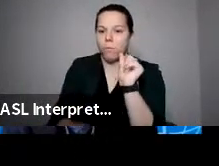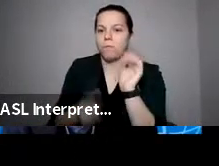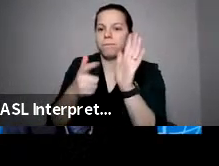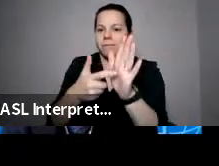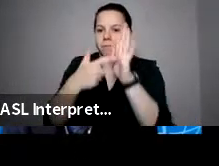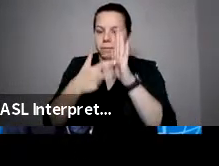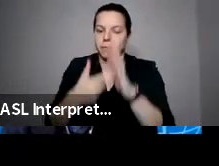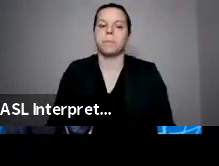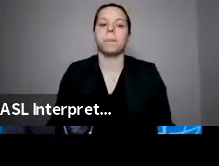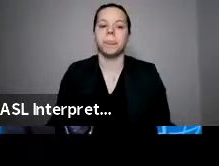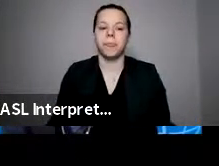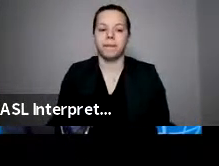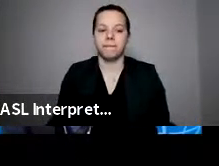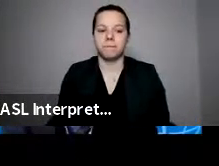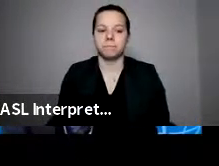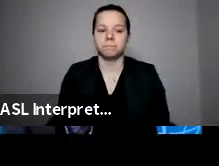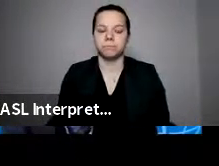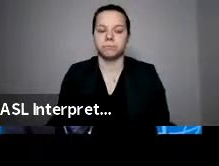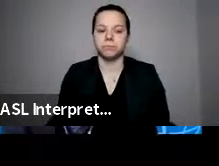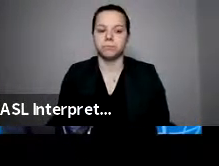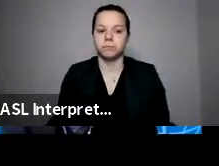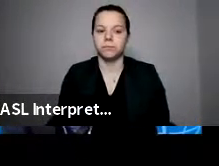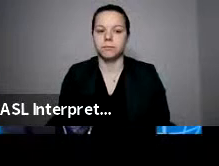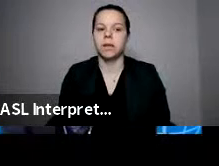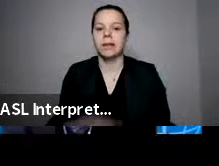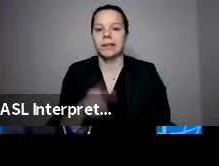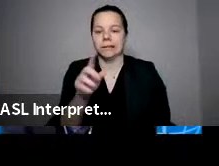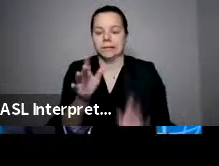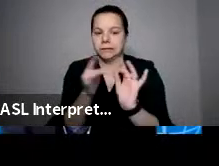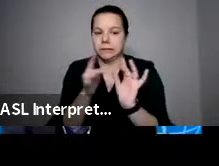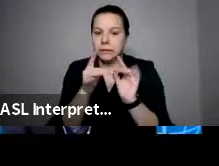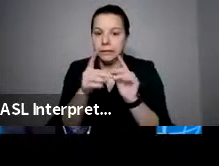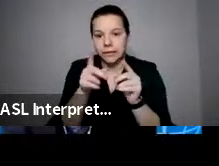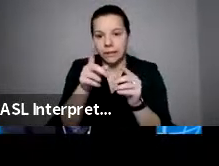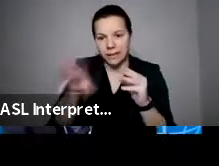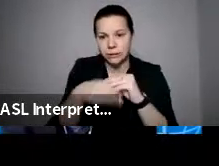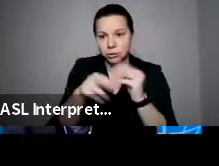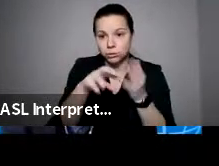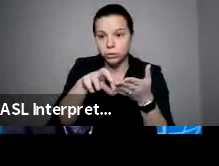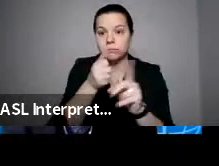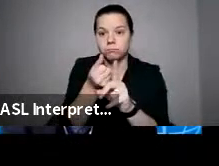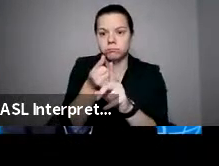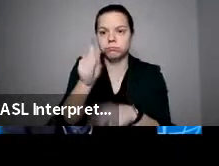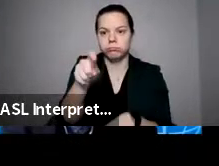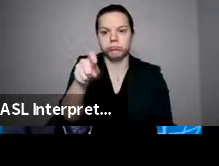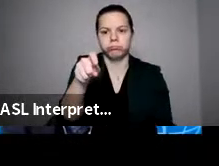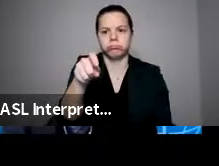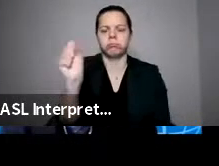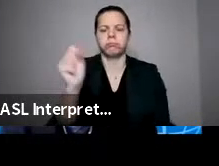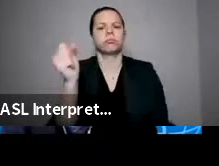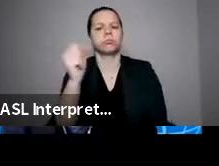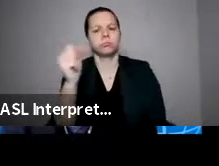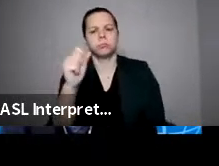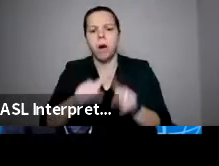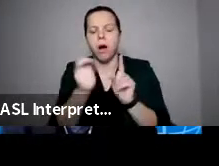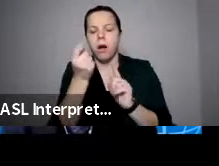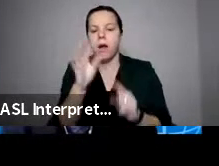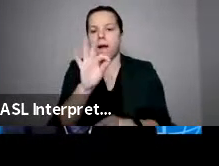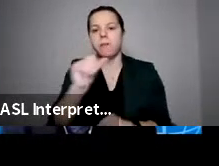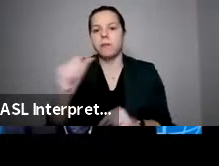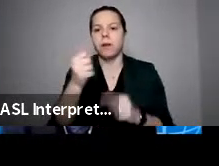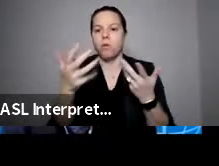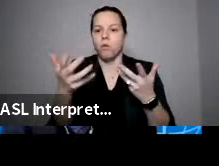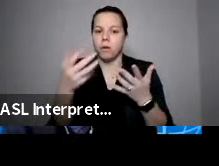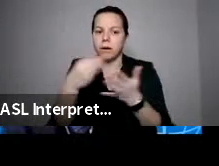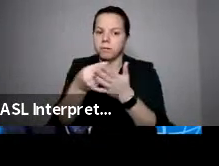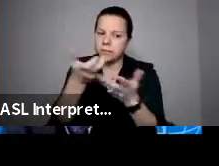And need to note, while additional research in this area is still being explored, the FAA has already invested more